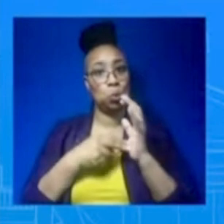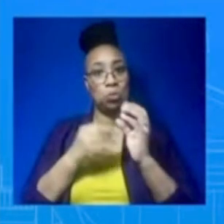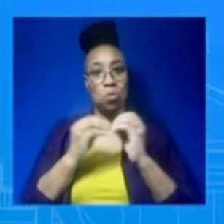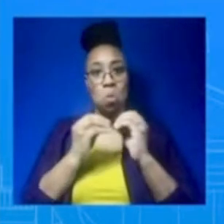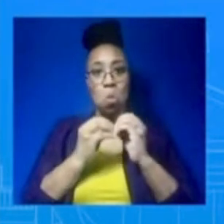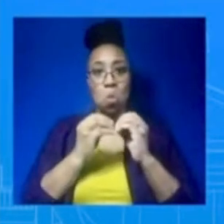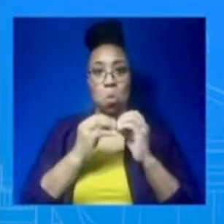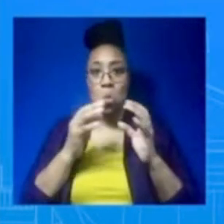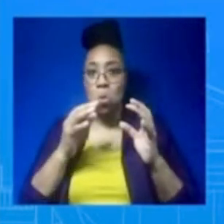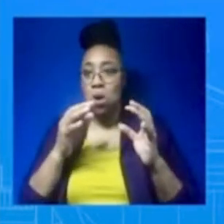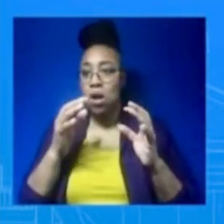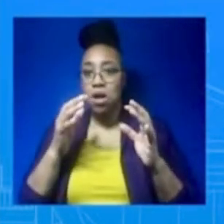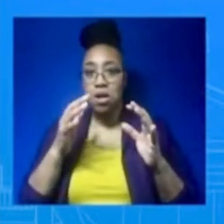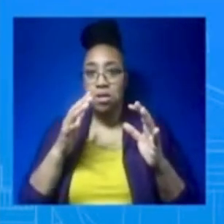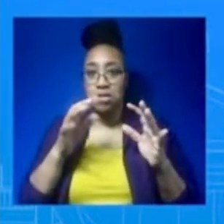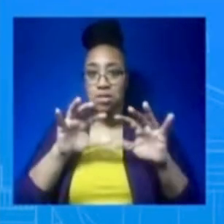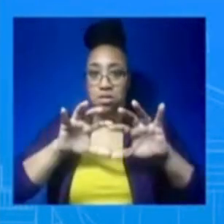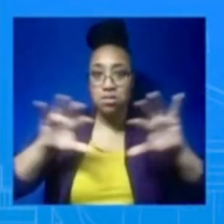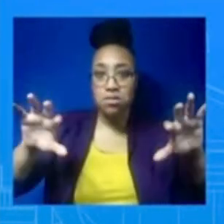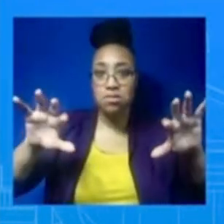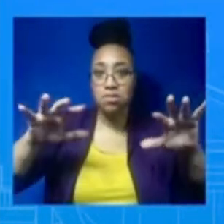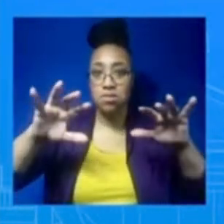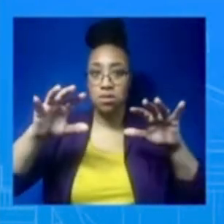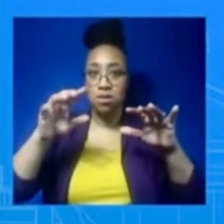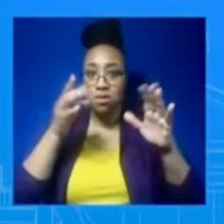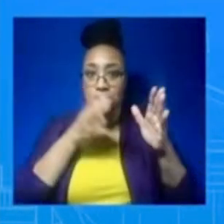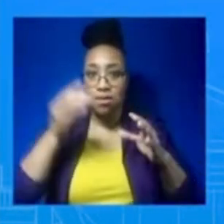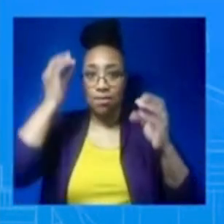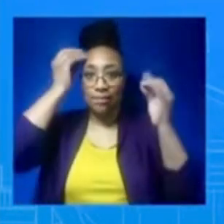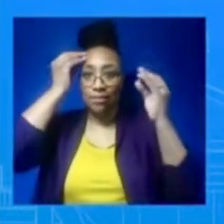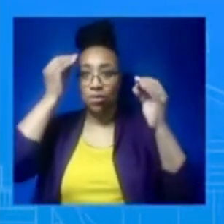In fact, I'd like to talk about Bakhmut in a second even though you didn't ask about it.